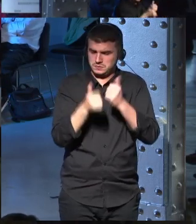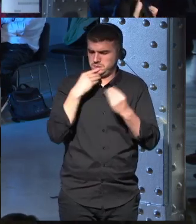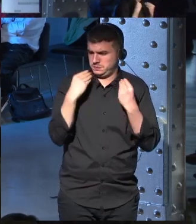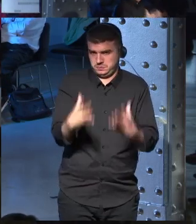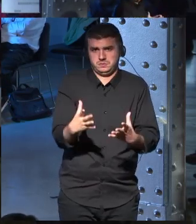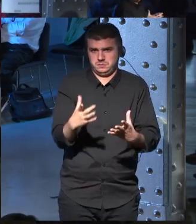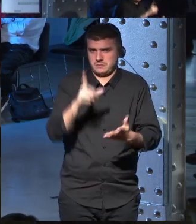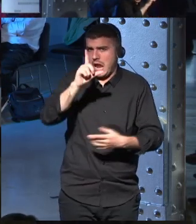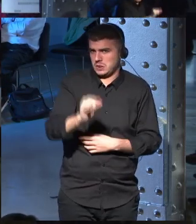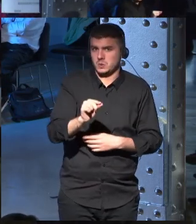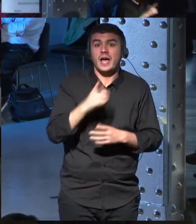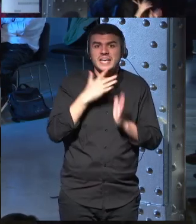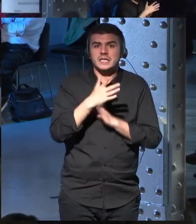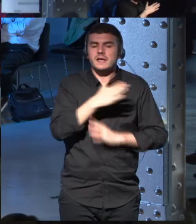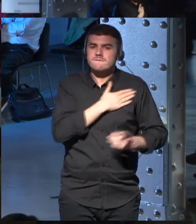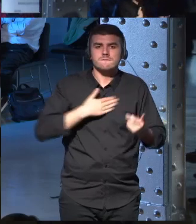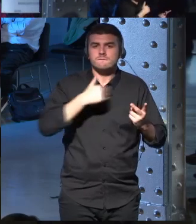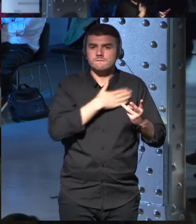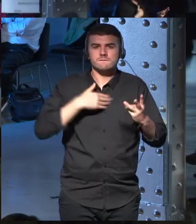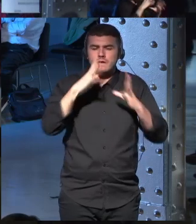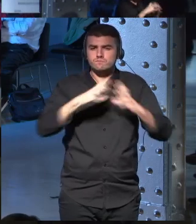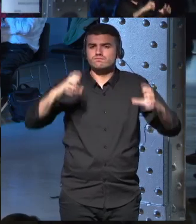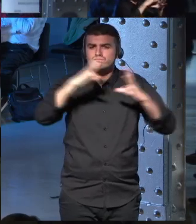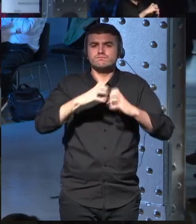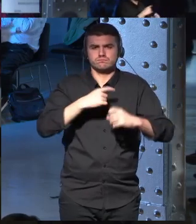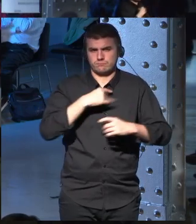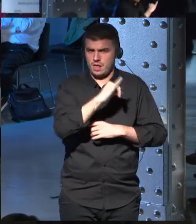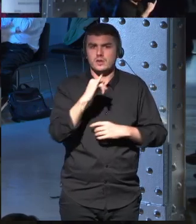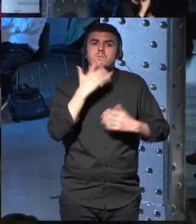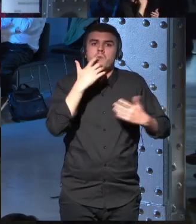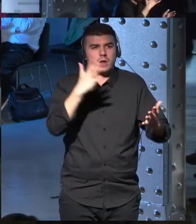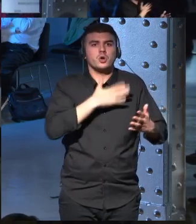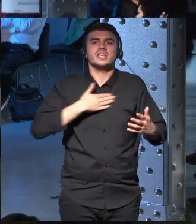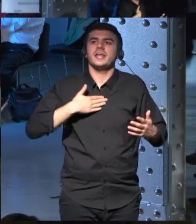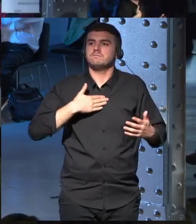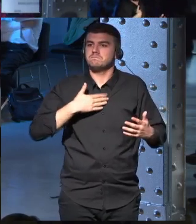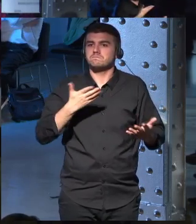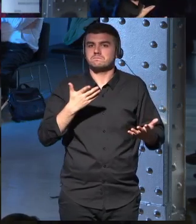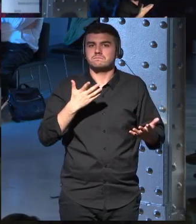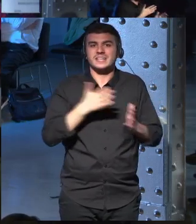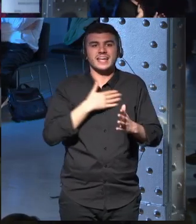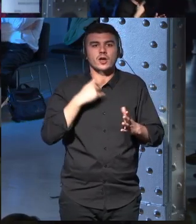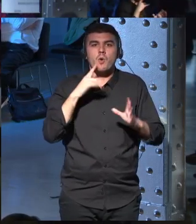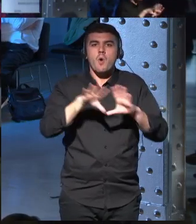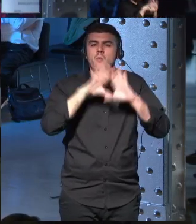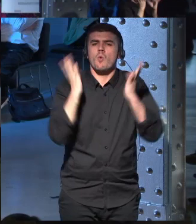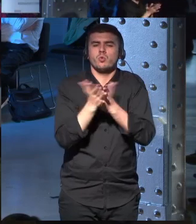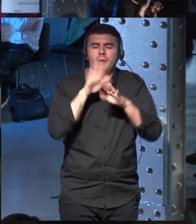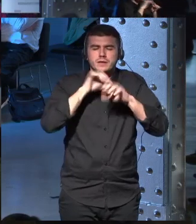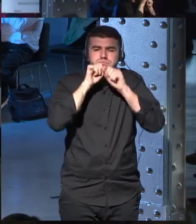real world, which to him means London, but particularly it means New York.